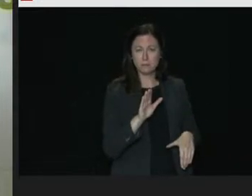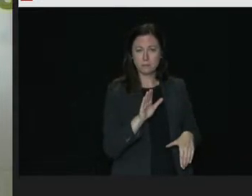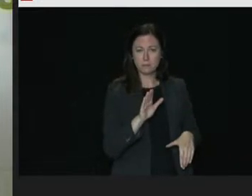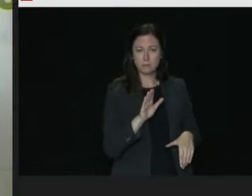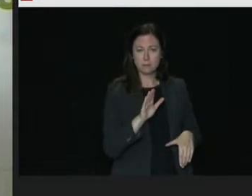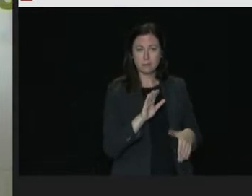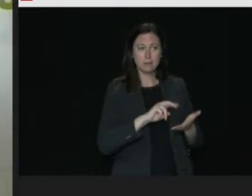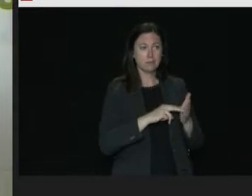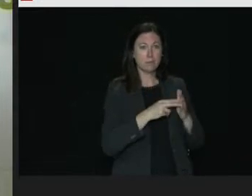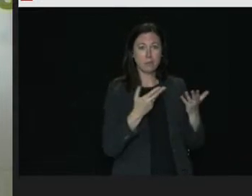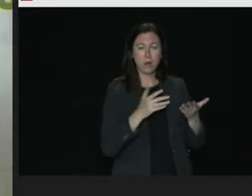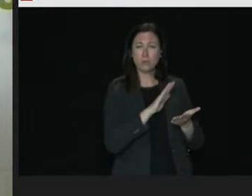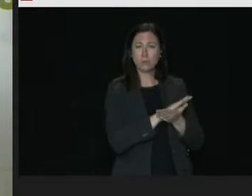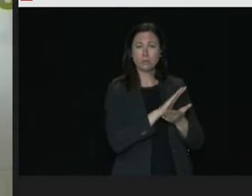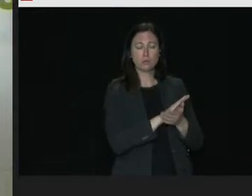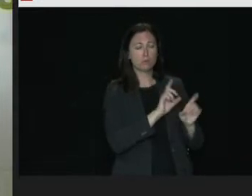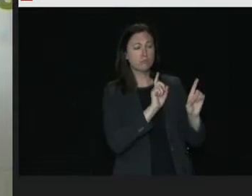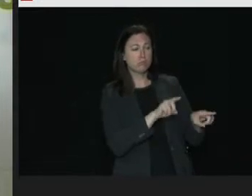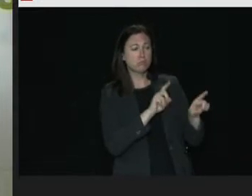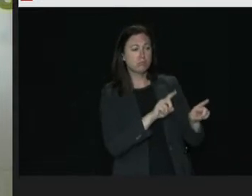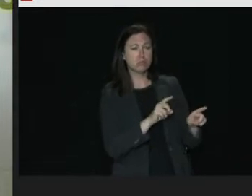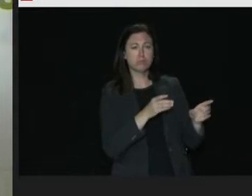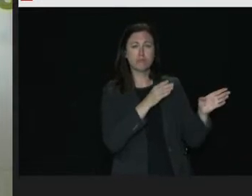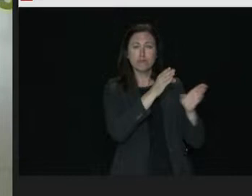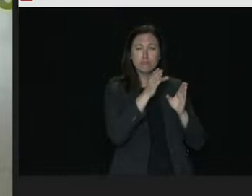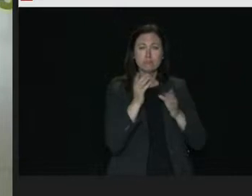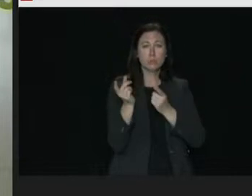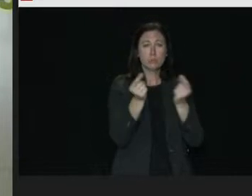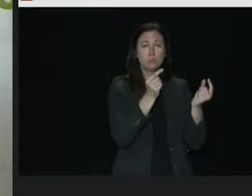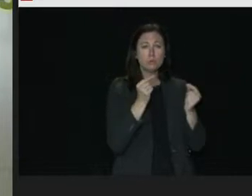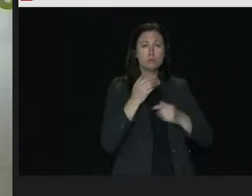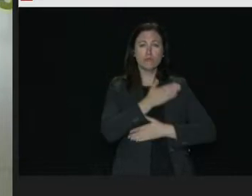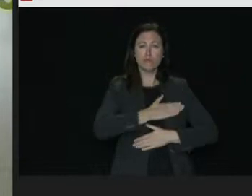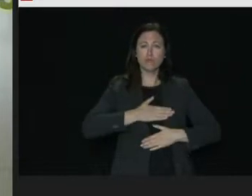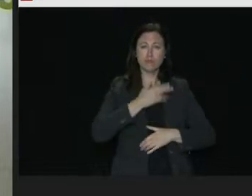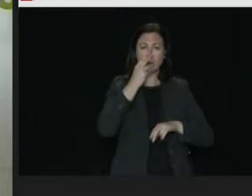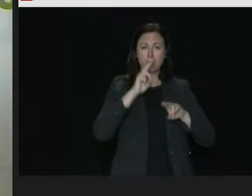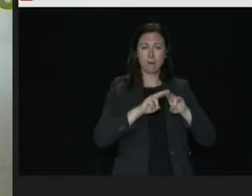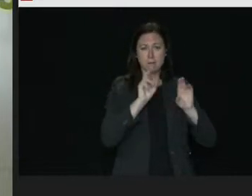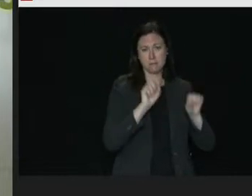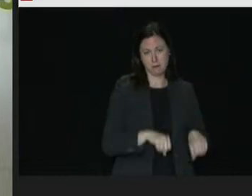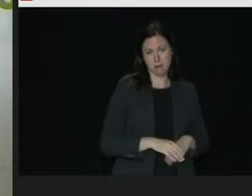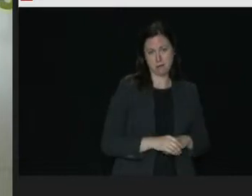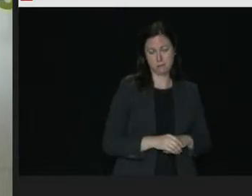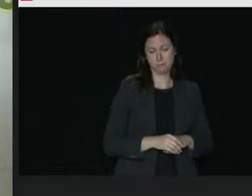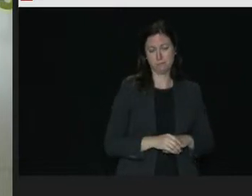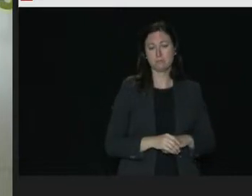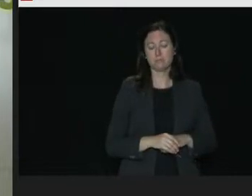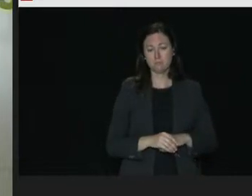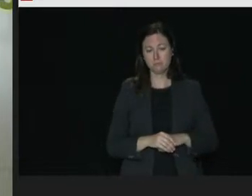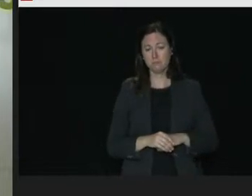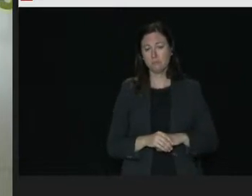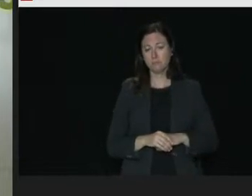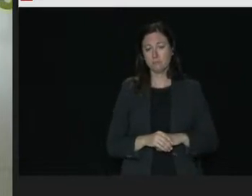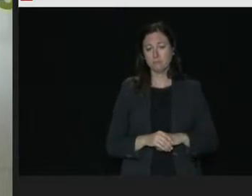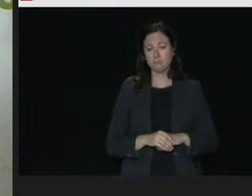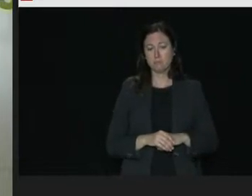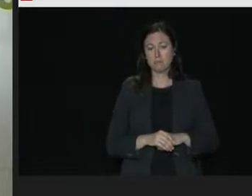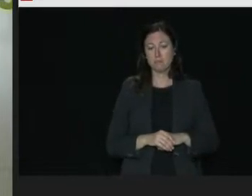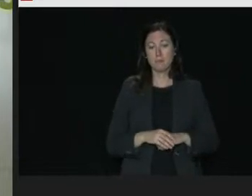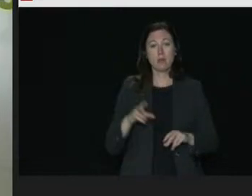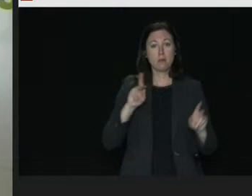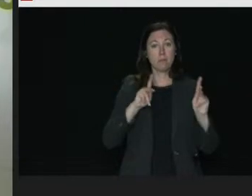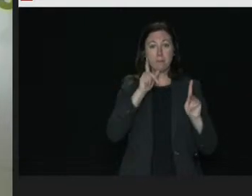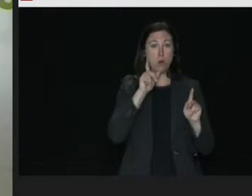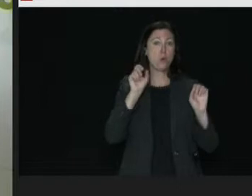them in school and doing the activities that they love. There are still nearly 6 million eligible Canadians